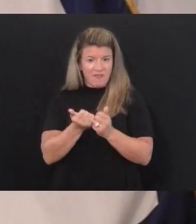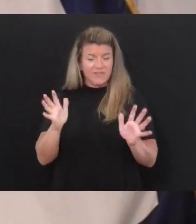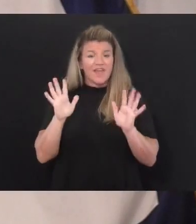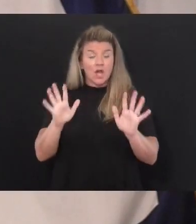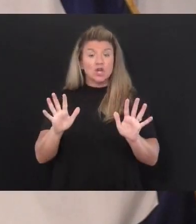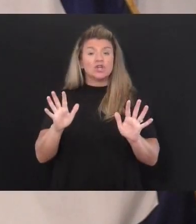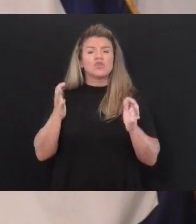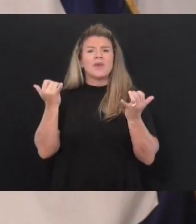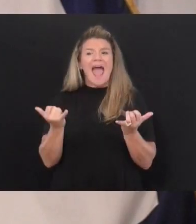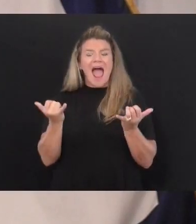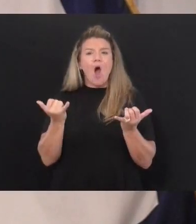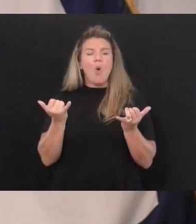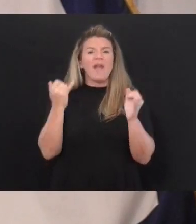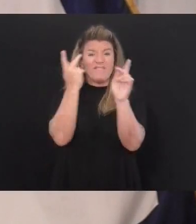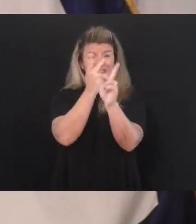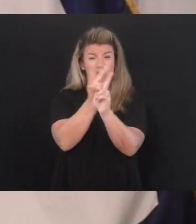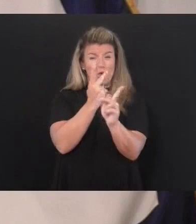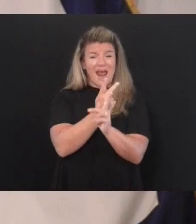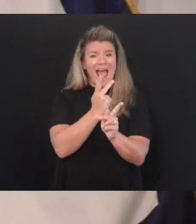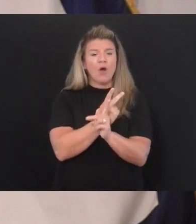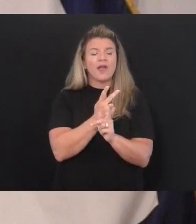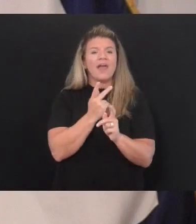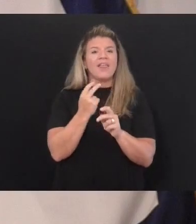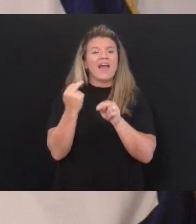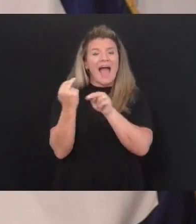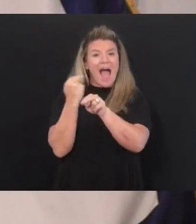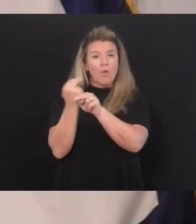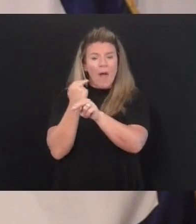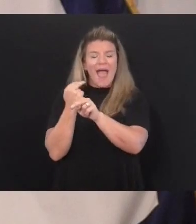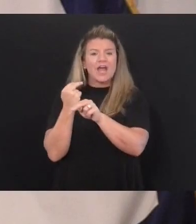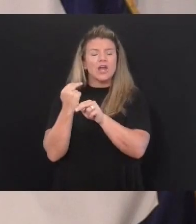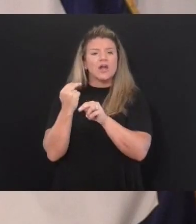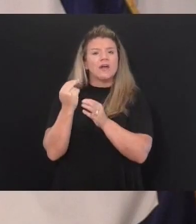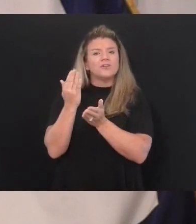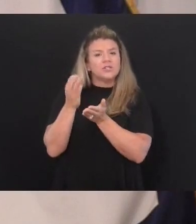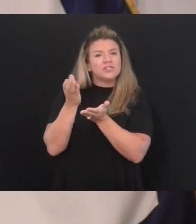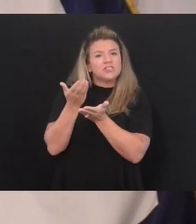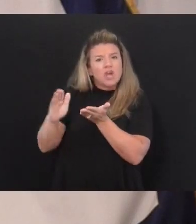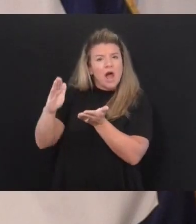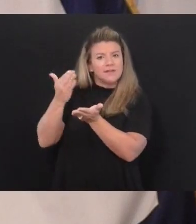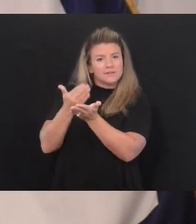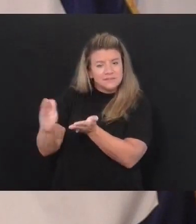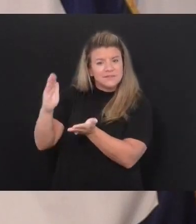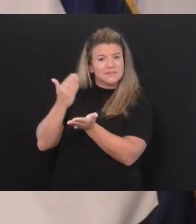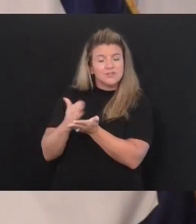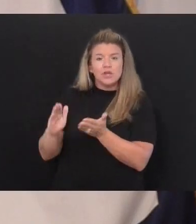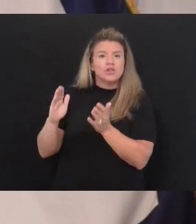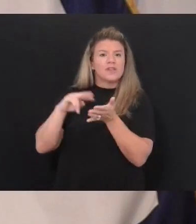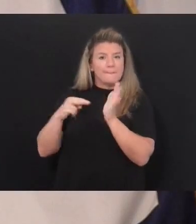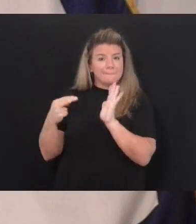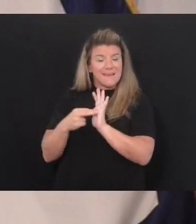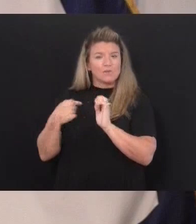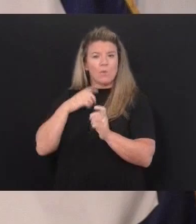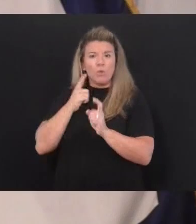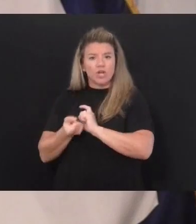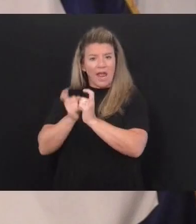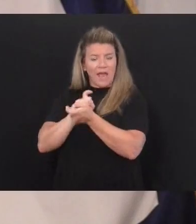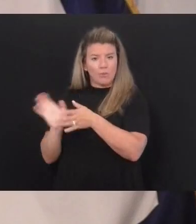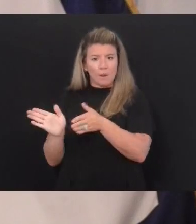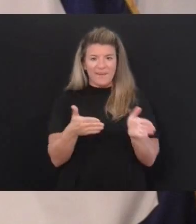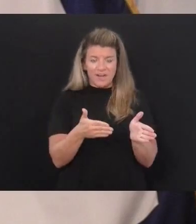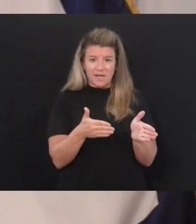All of us know that there could be a hot spot at anywhere, and today that hot spot is no question